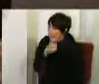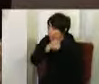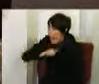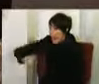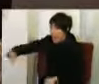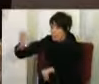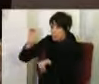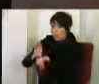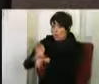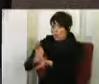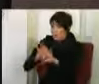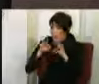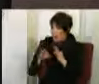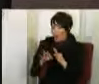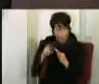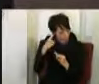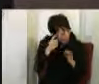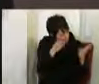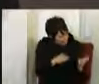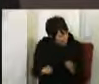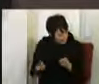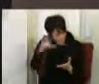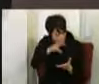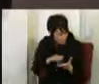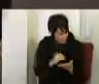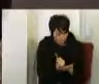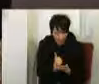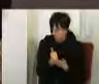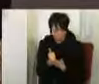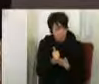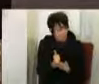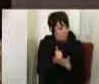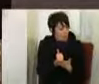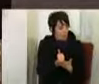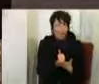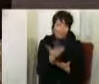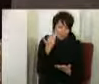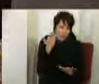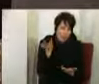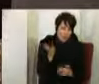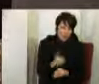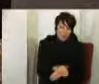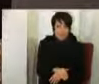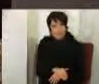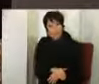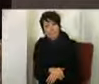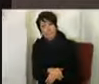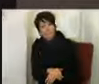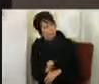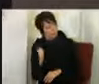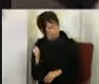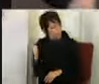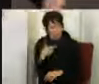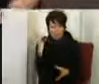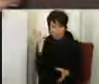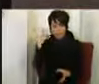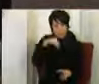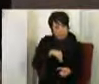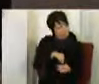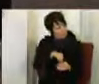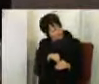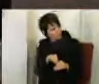when we get people who are going to get married, or there's life changes in people's lives to the better, we all get involved and